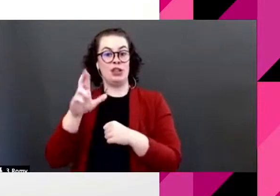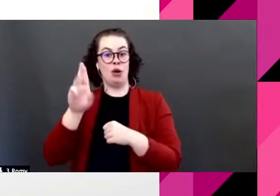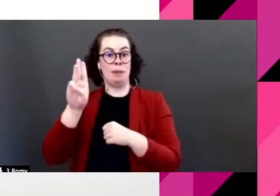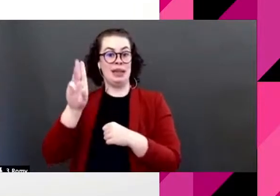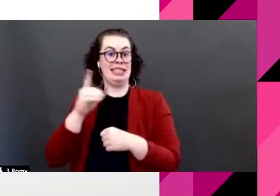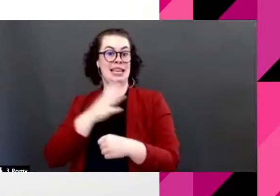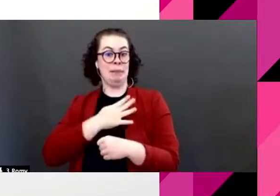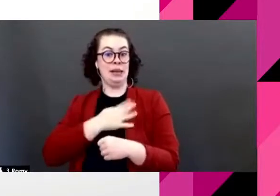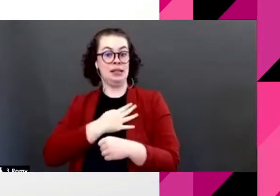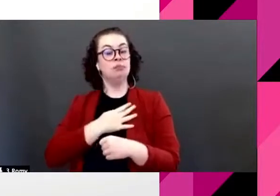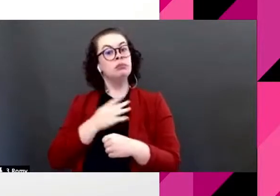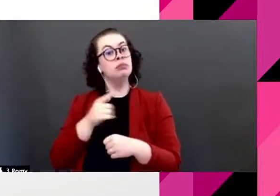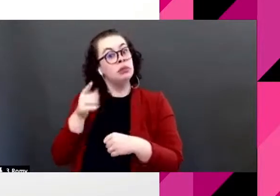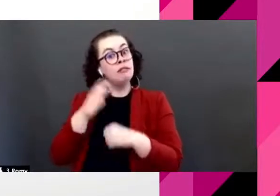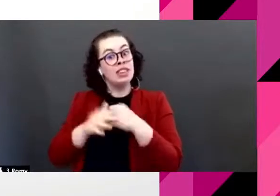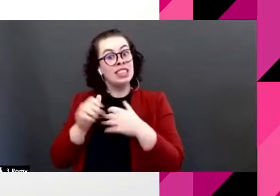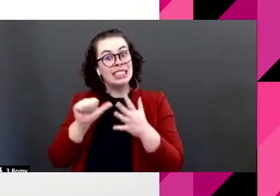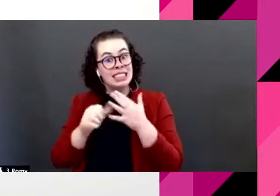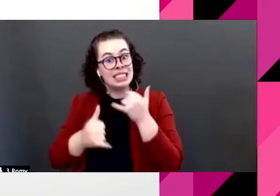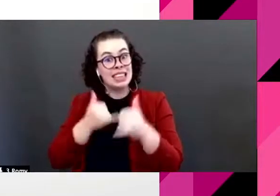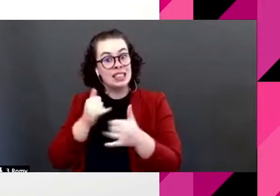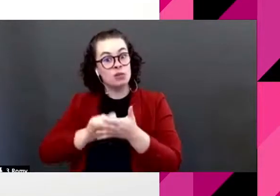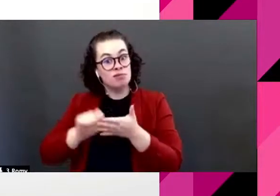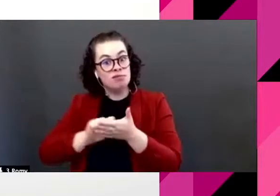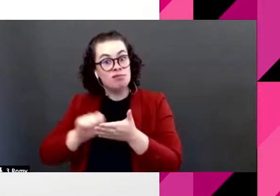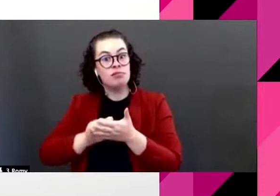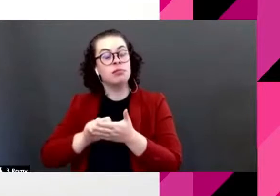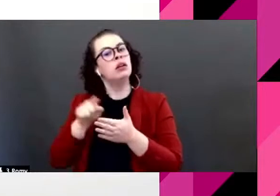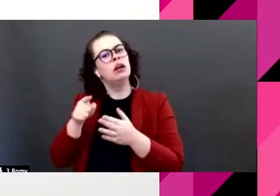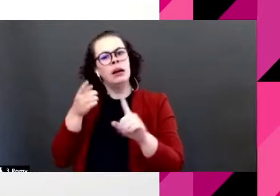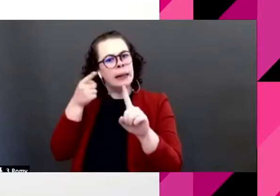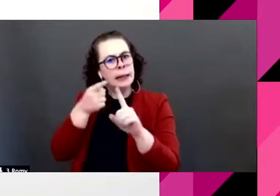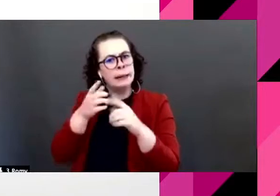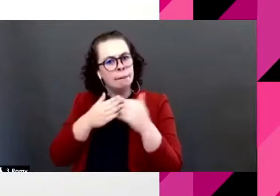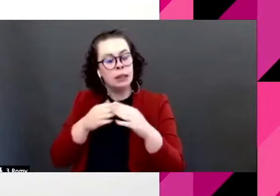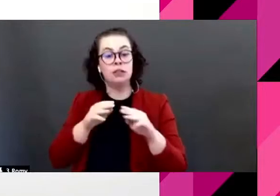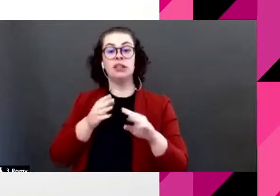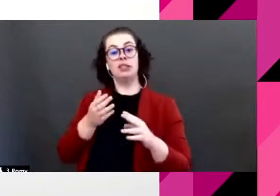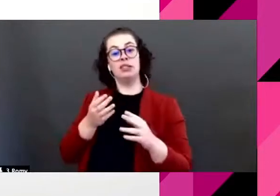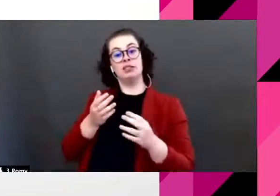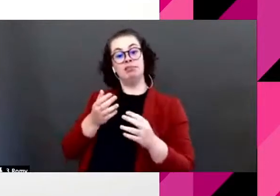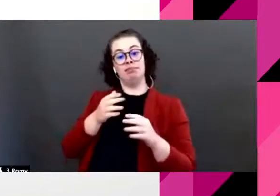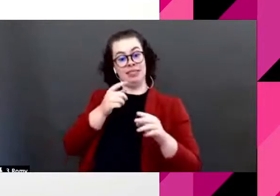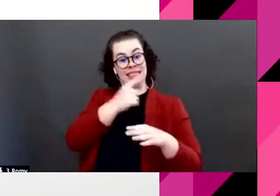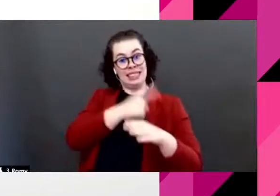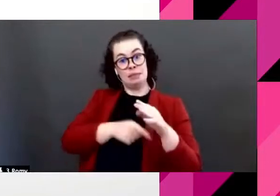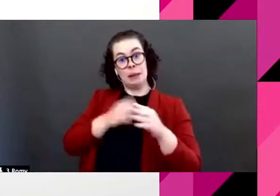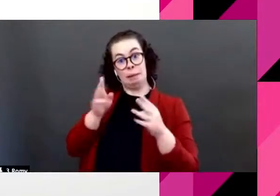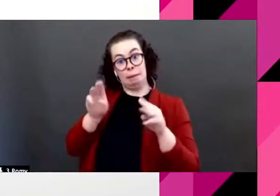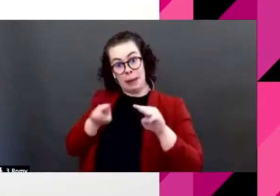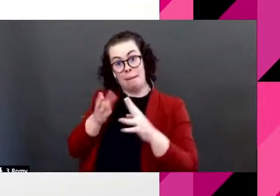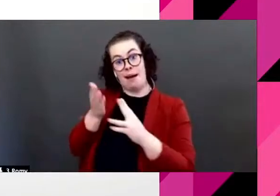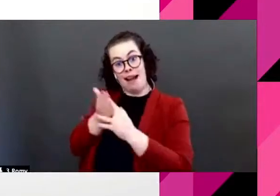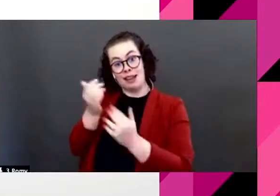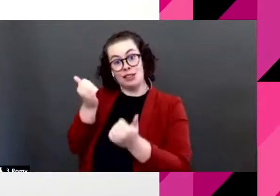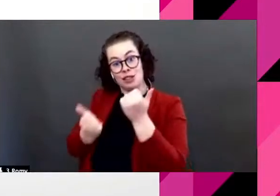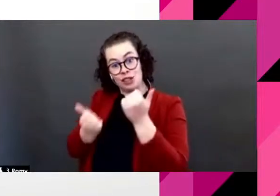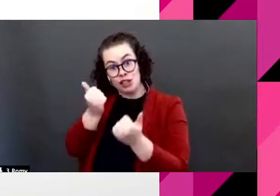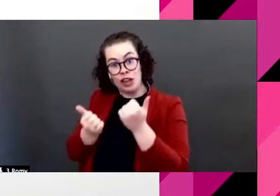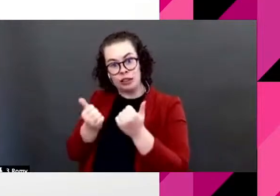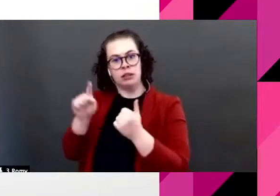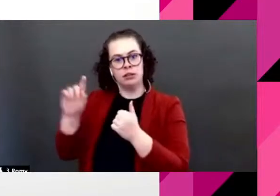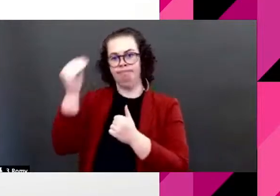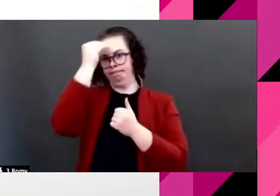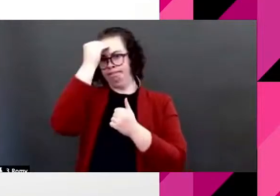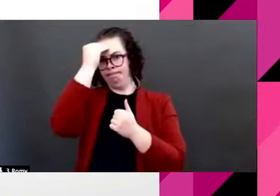mandate, Catalina placed access to justice for persons with disabilities at the forefront of her work.